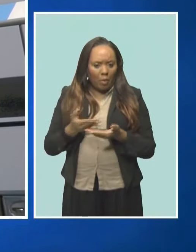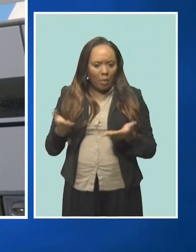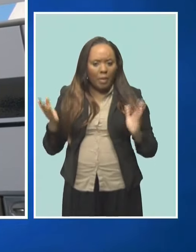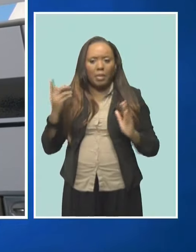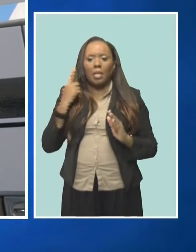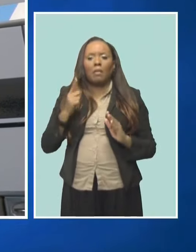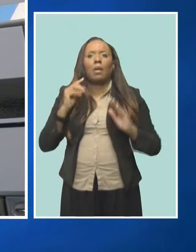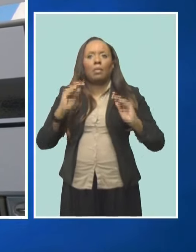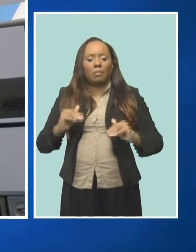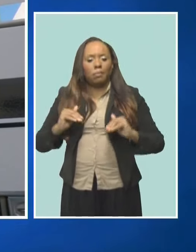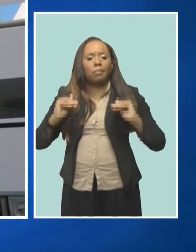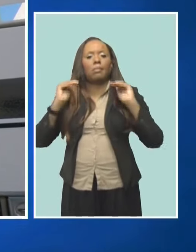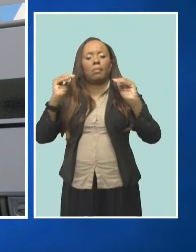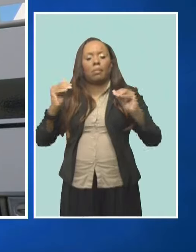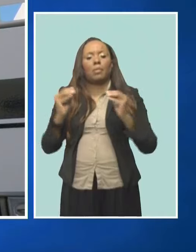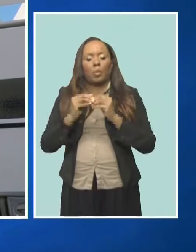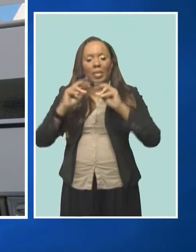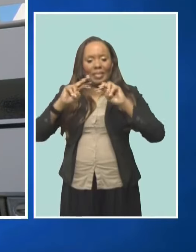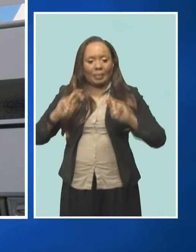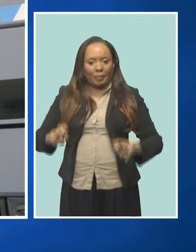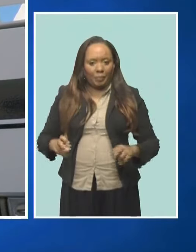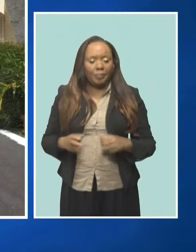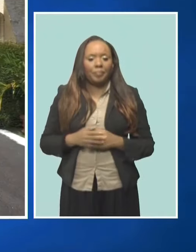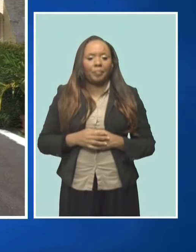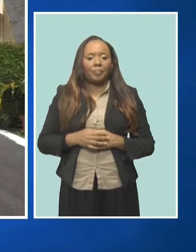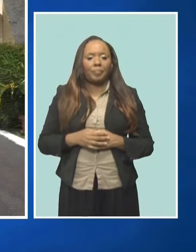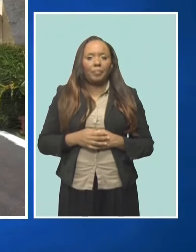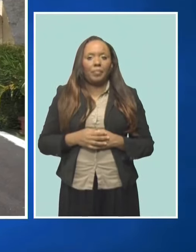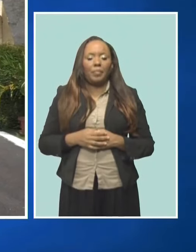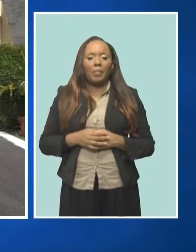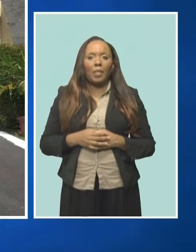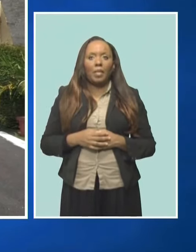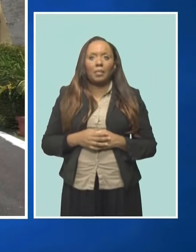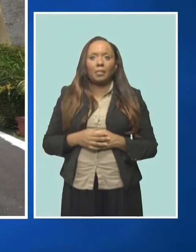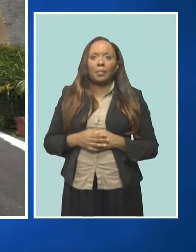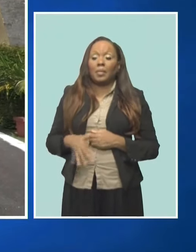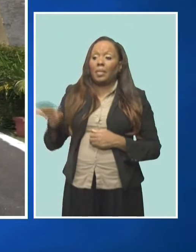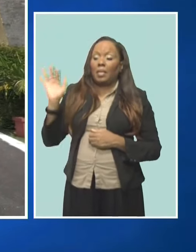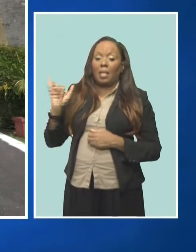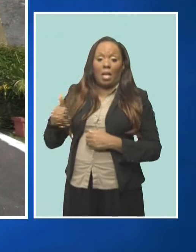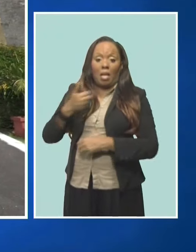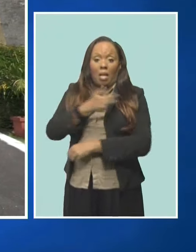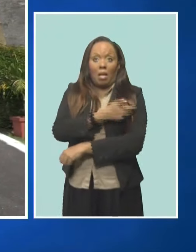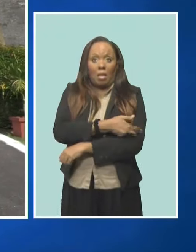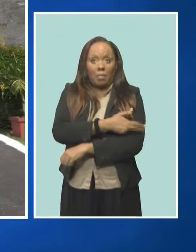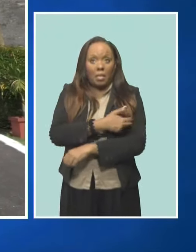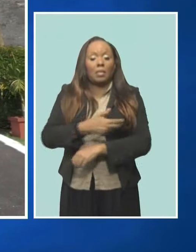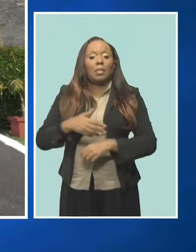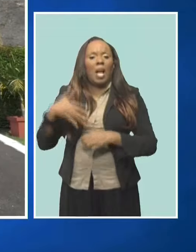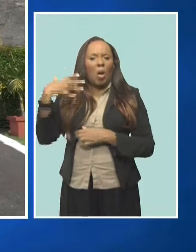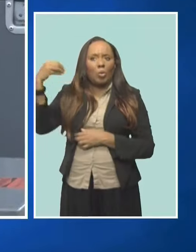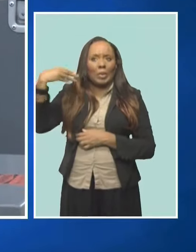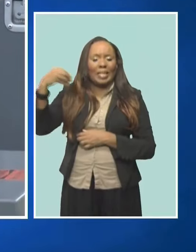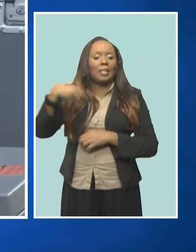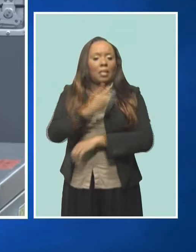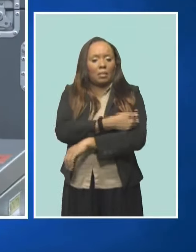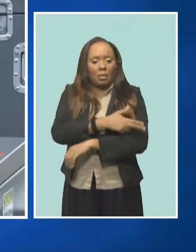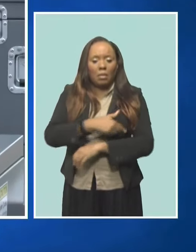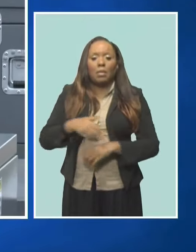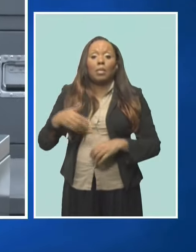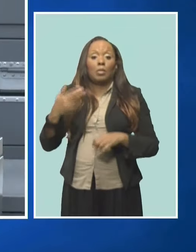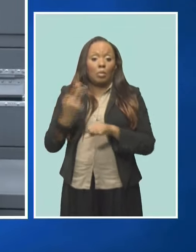for another assessment. Commodore Sherlin says the field medical hospital is not only to be utilized in Barbados, but